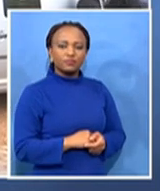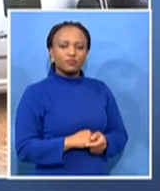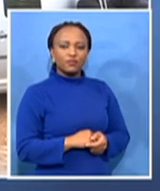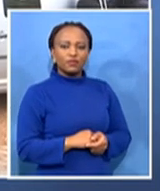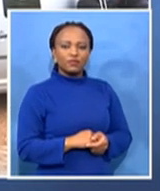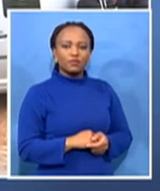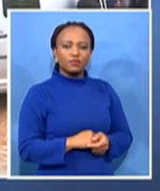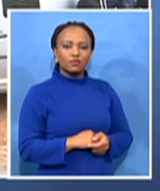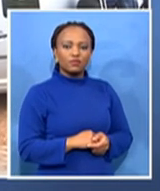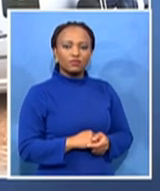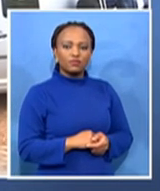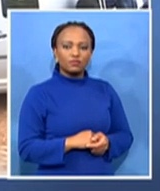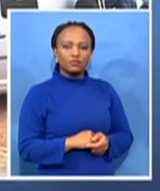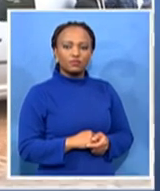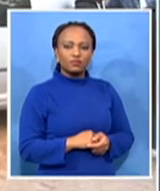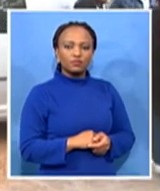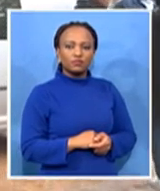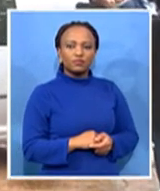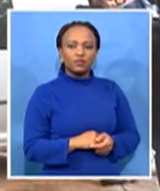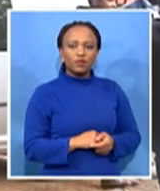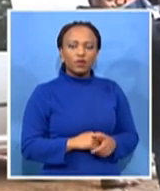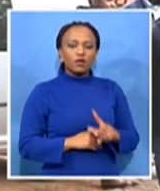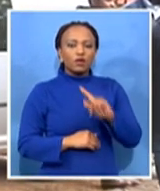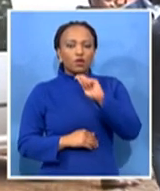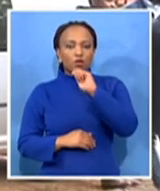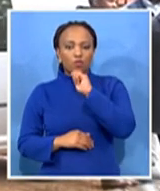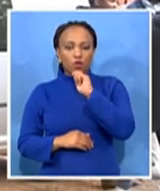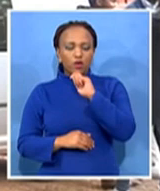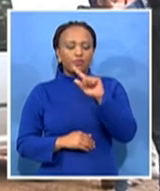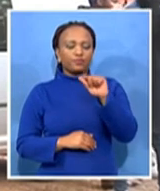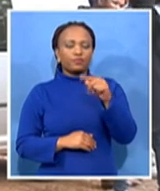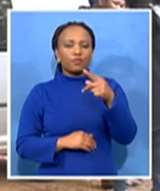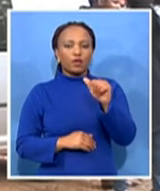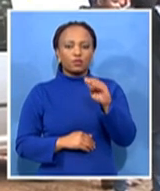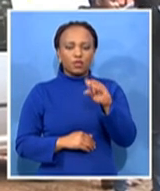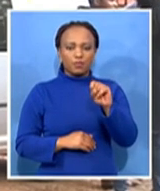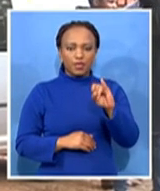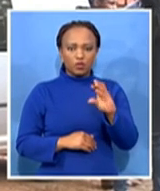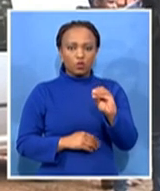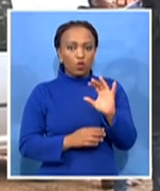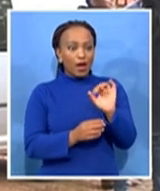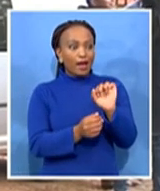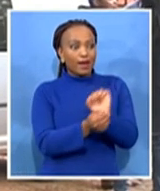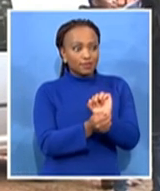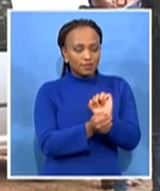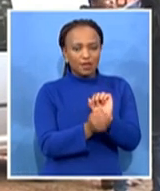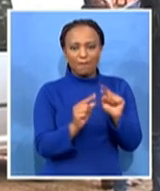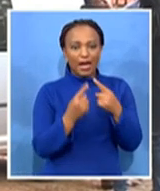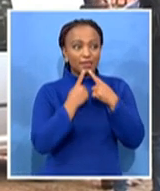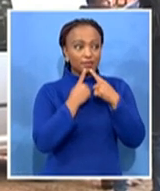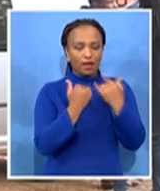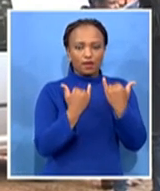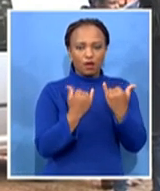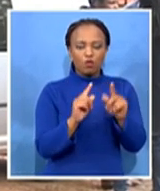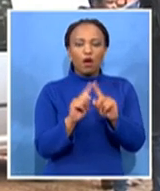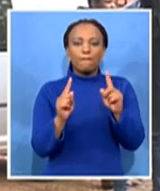Very good morning to you, Tabi. So, well, speaking to the arrests, I can't do that right now. What I can tell you, however, is that we are outside Bryanston at the